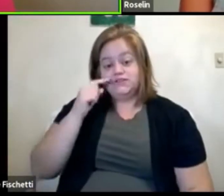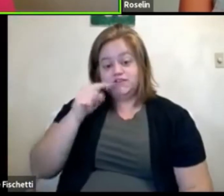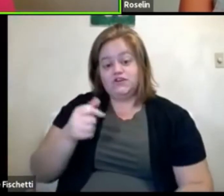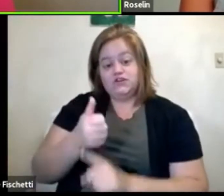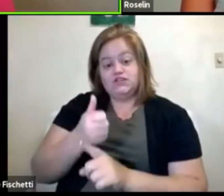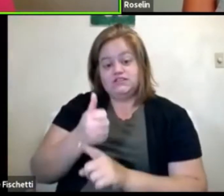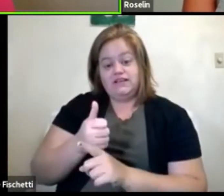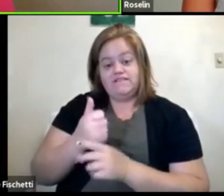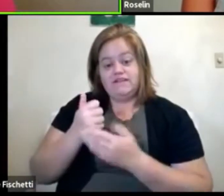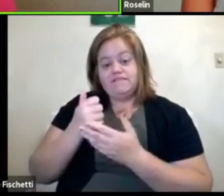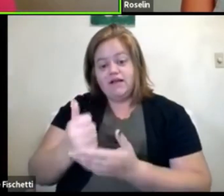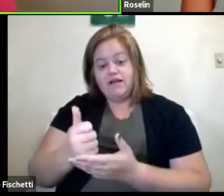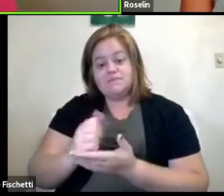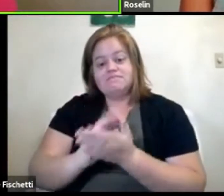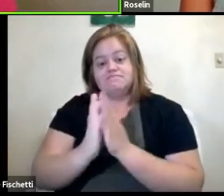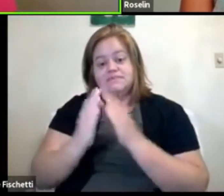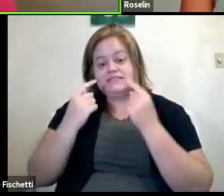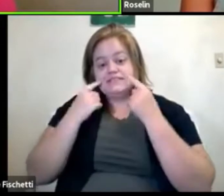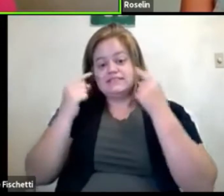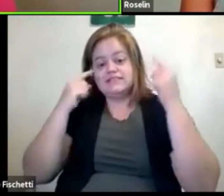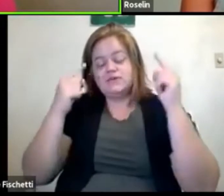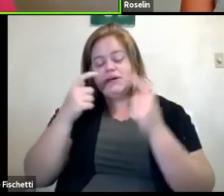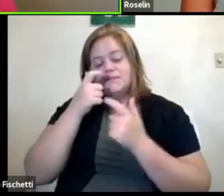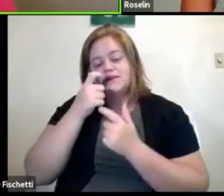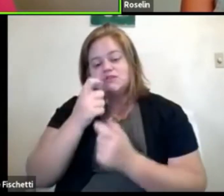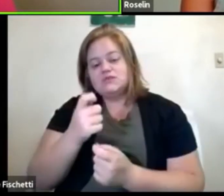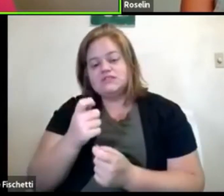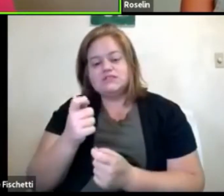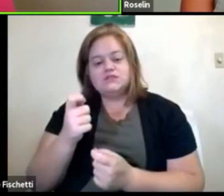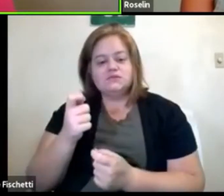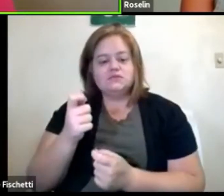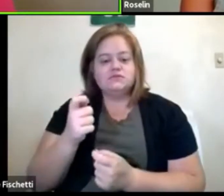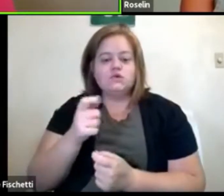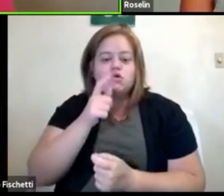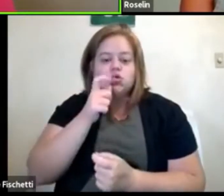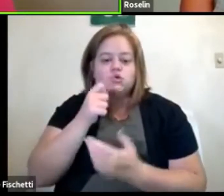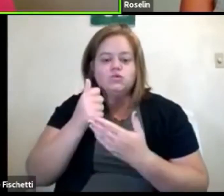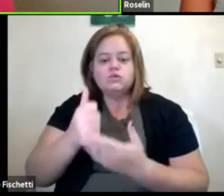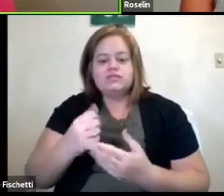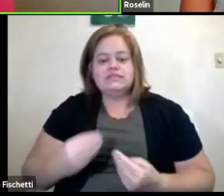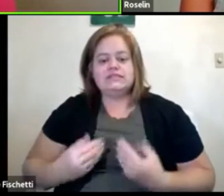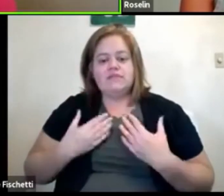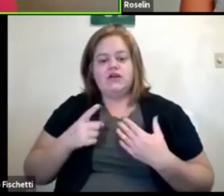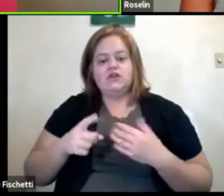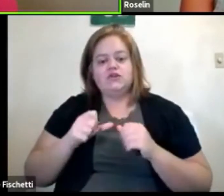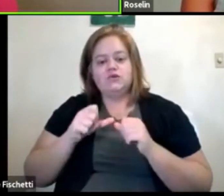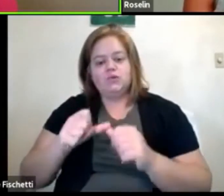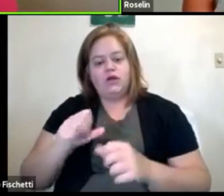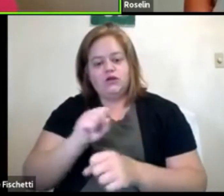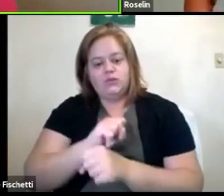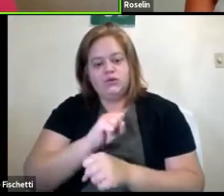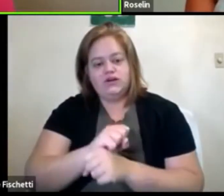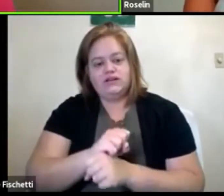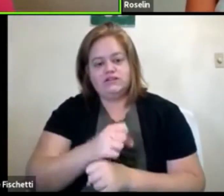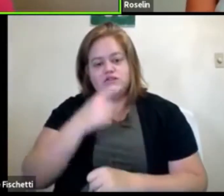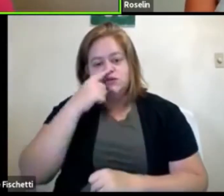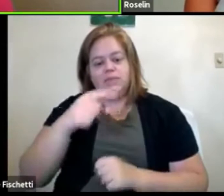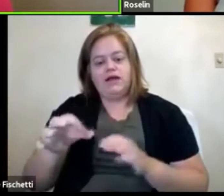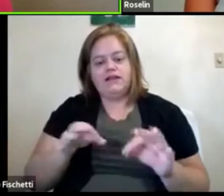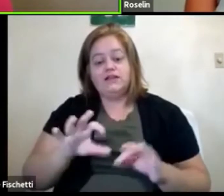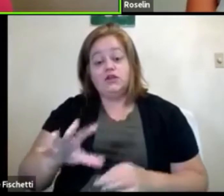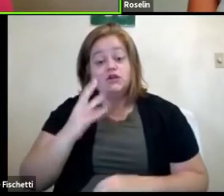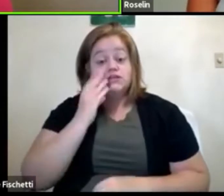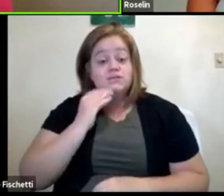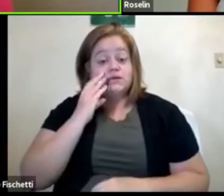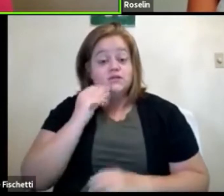in your success, and I'm interested to hear about the different people that have inspired you along the way. So tell me a bit about your experience